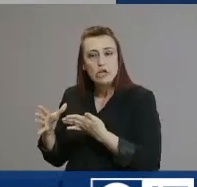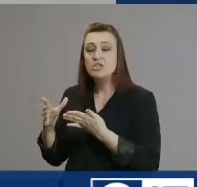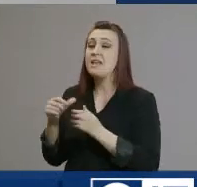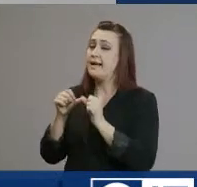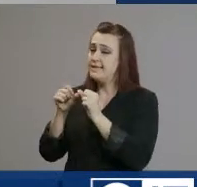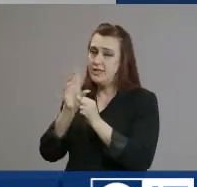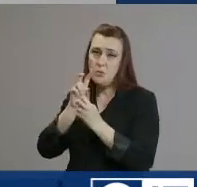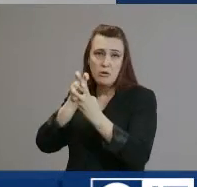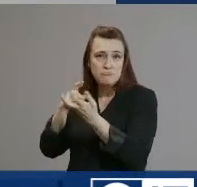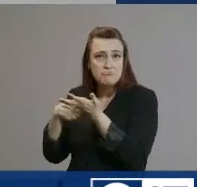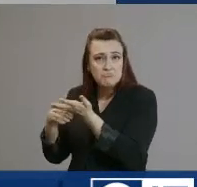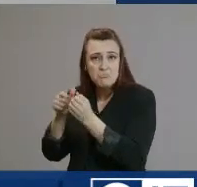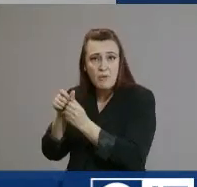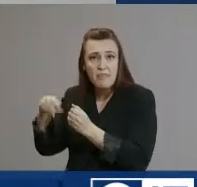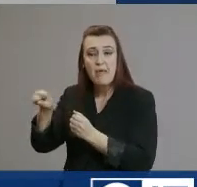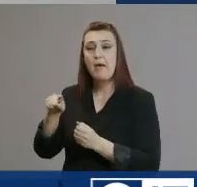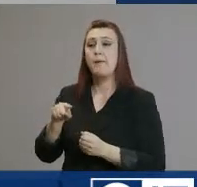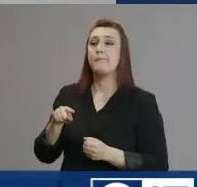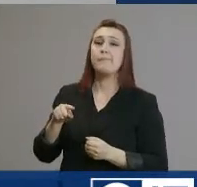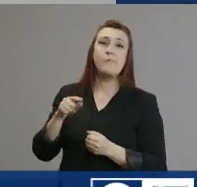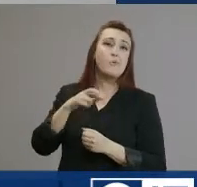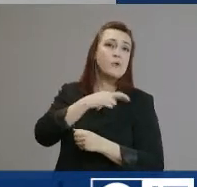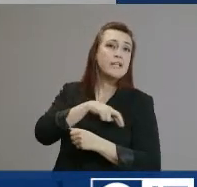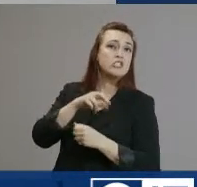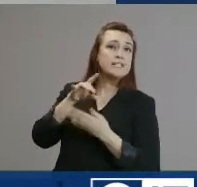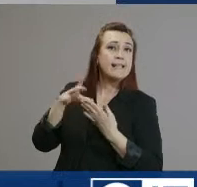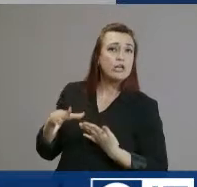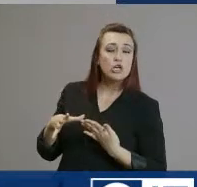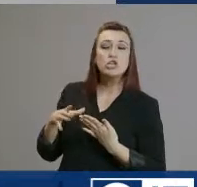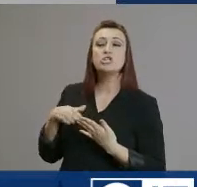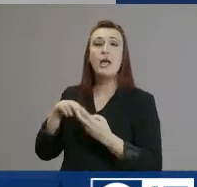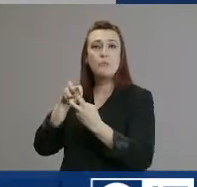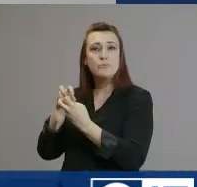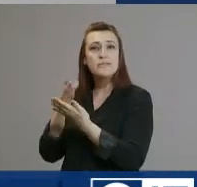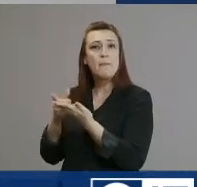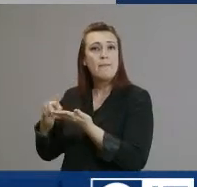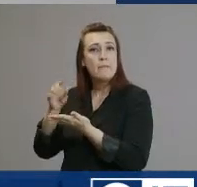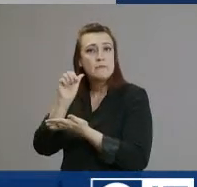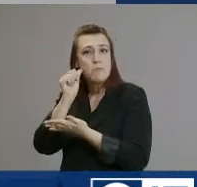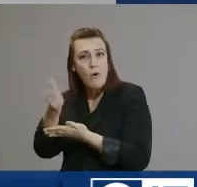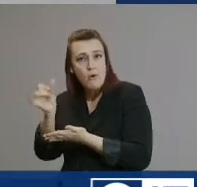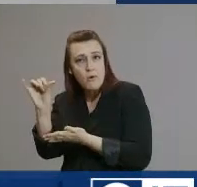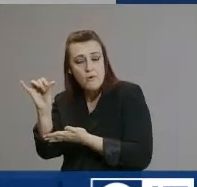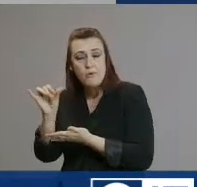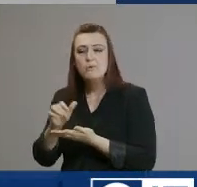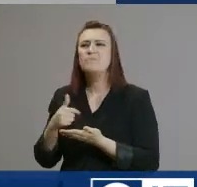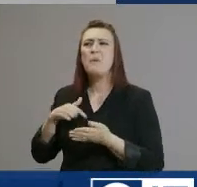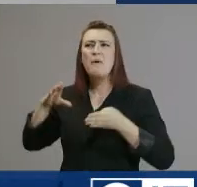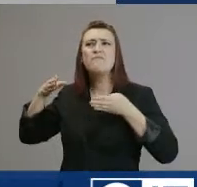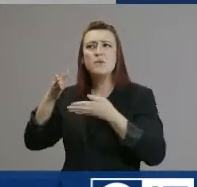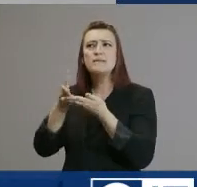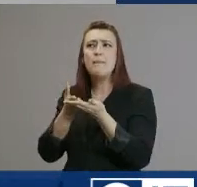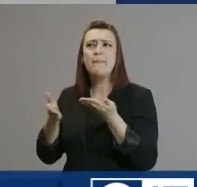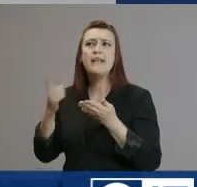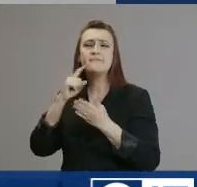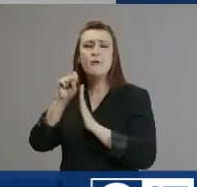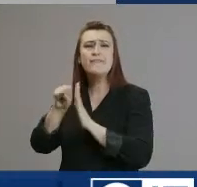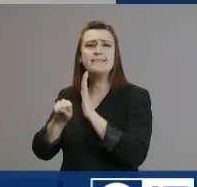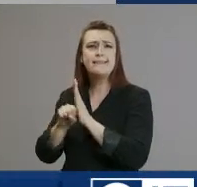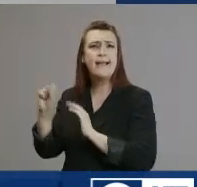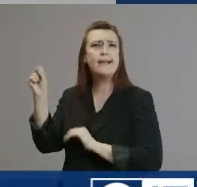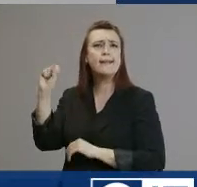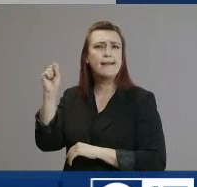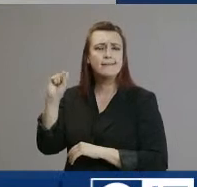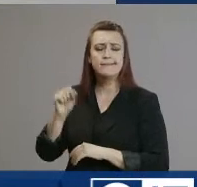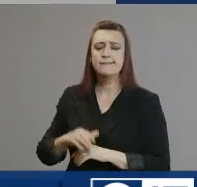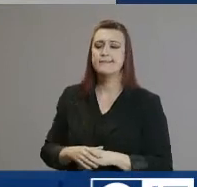leaders, additionally tomorrow. We're going to focus on some things at the state level, some things that were in my state